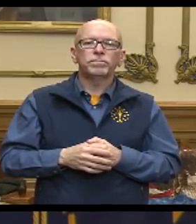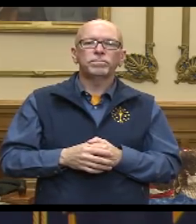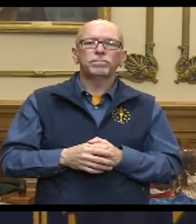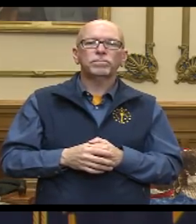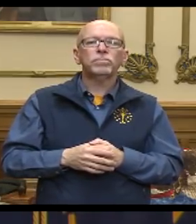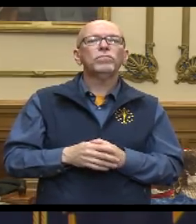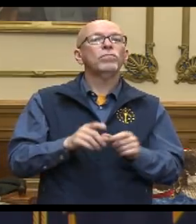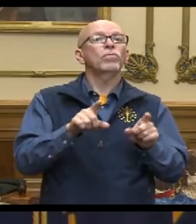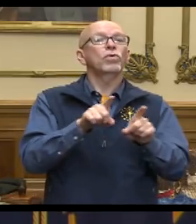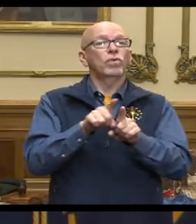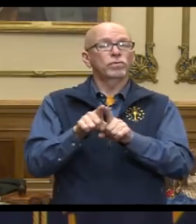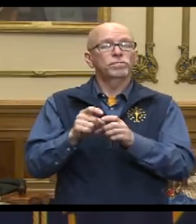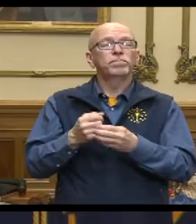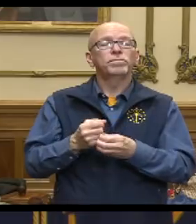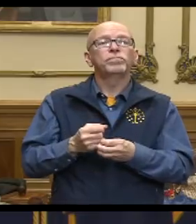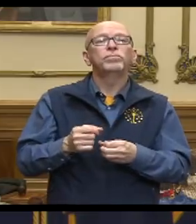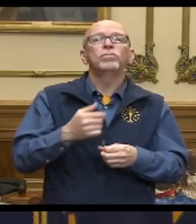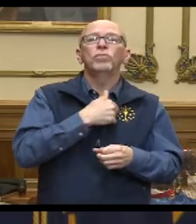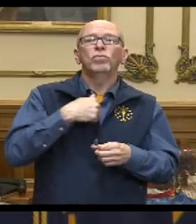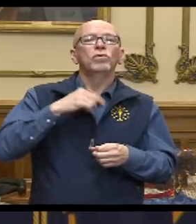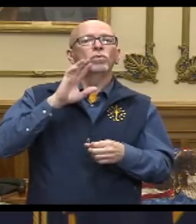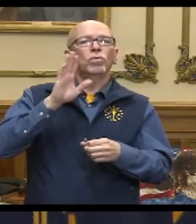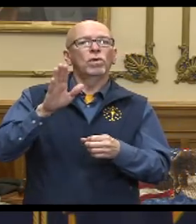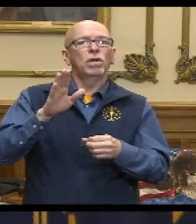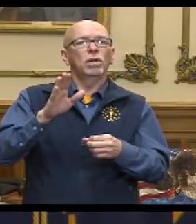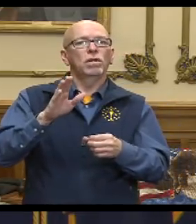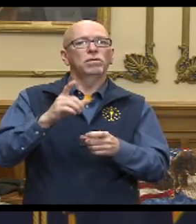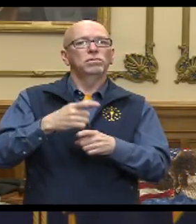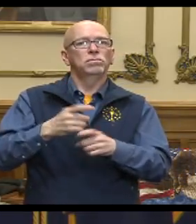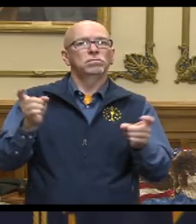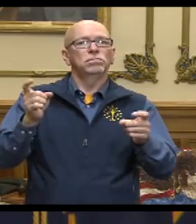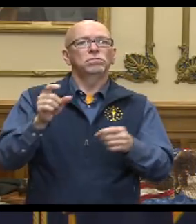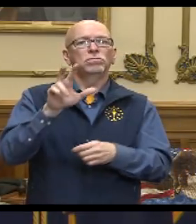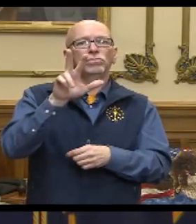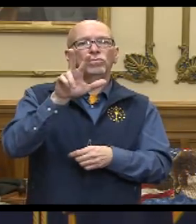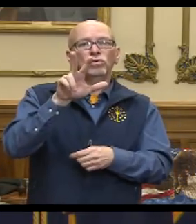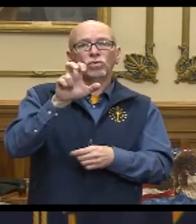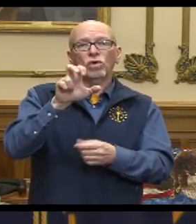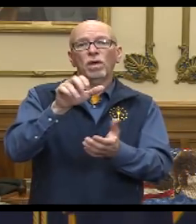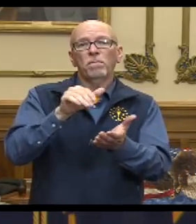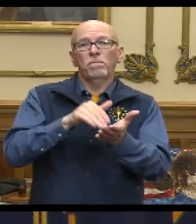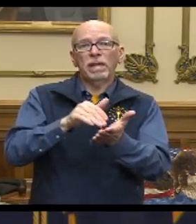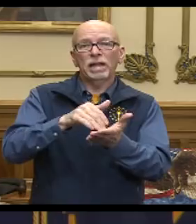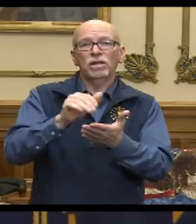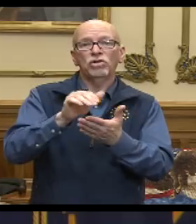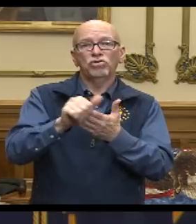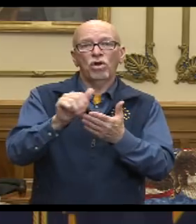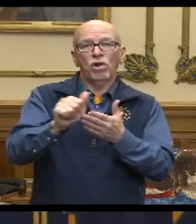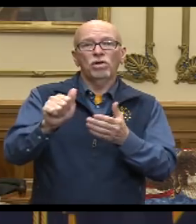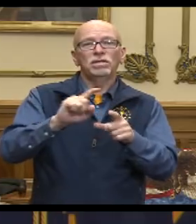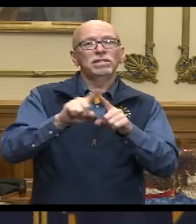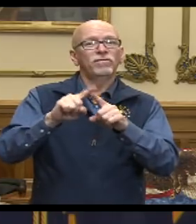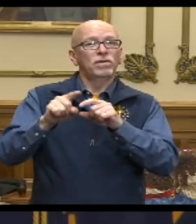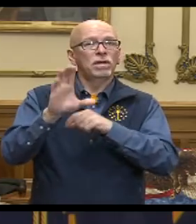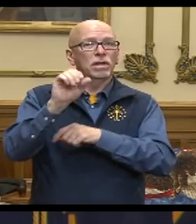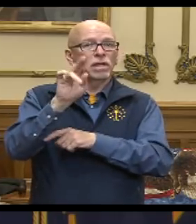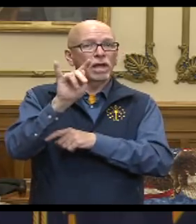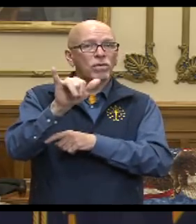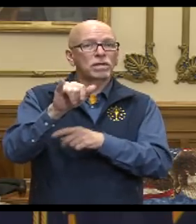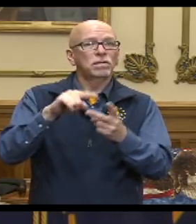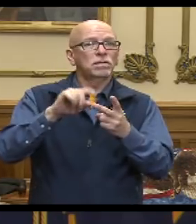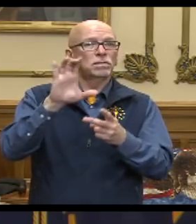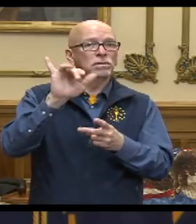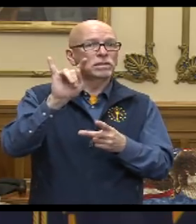In addition, we will be distributing $300 million to counties,